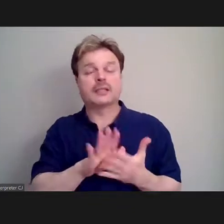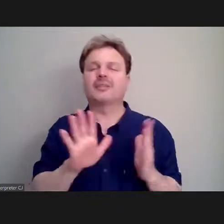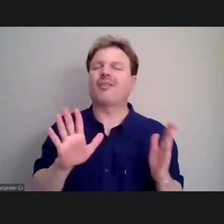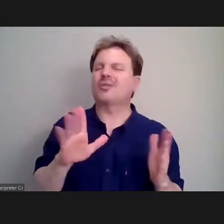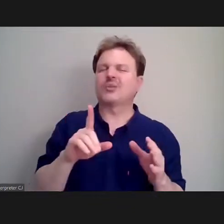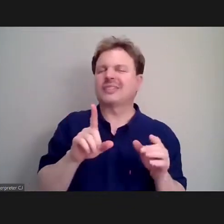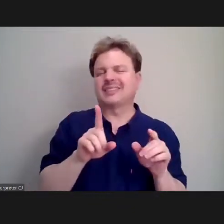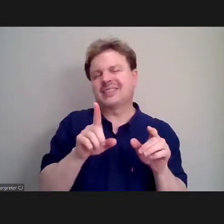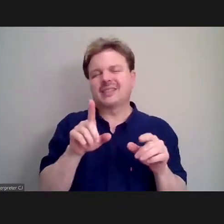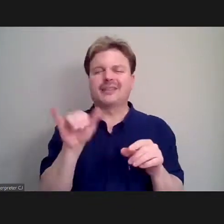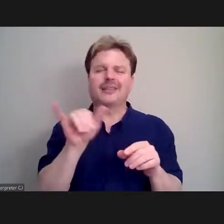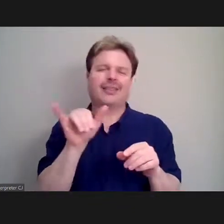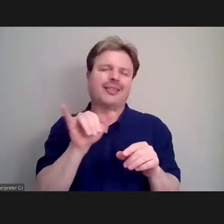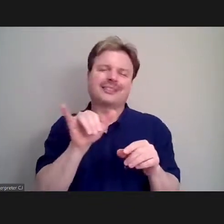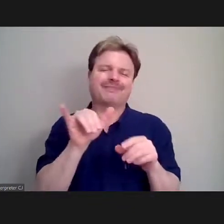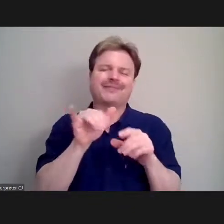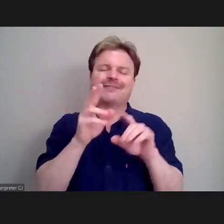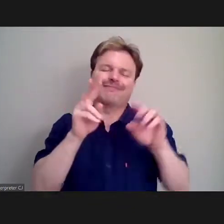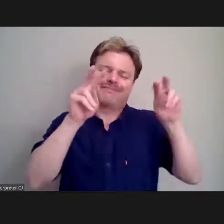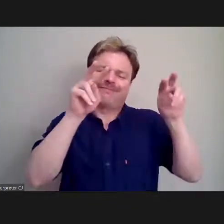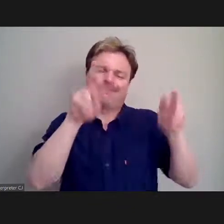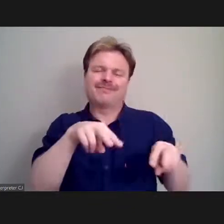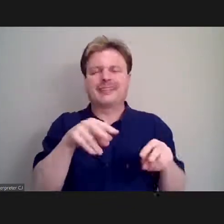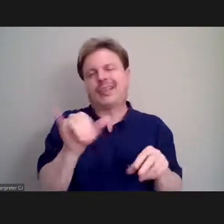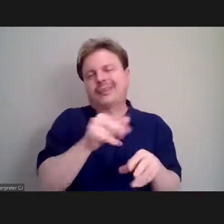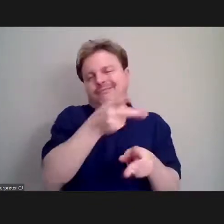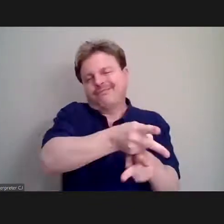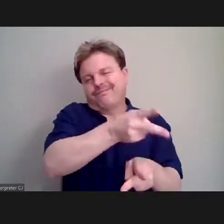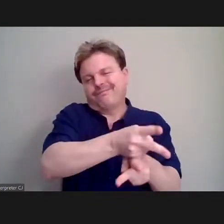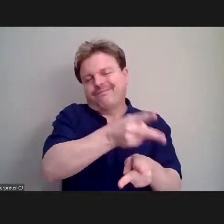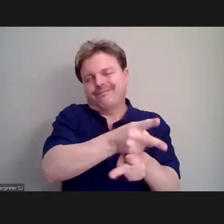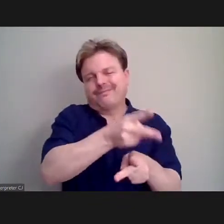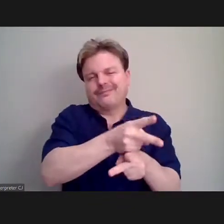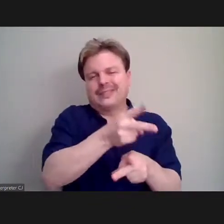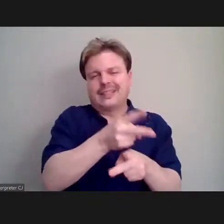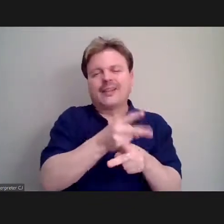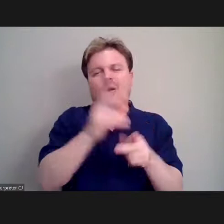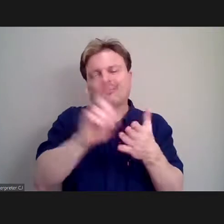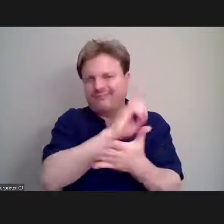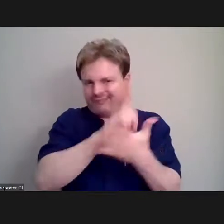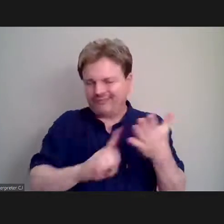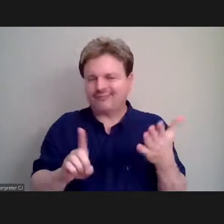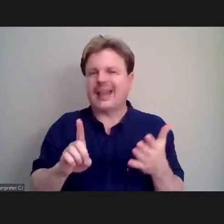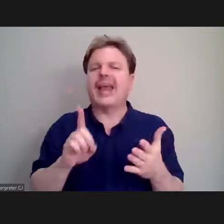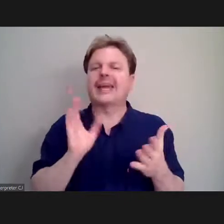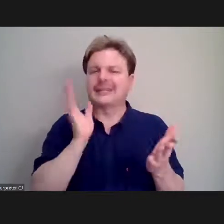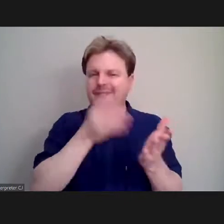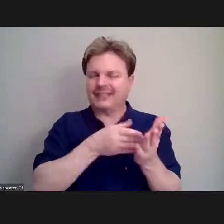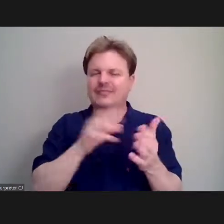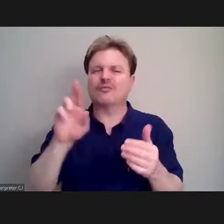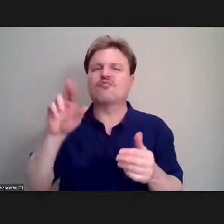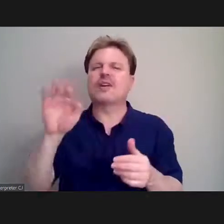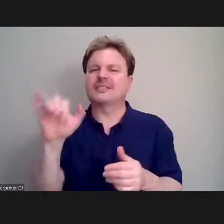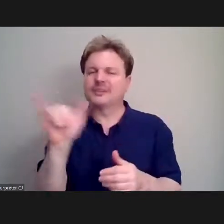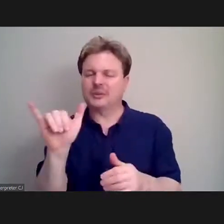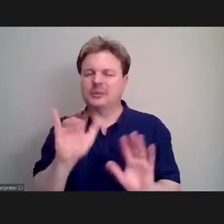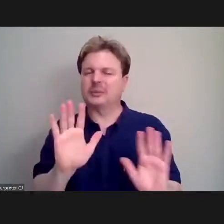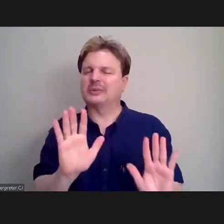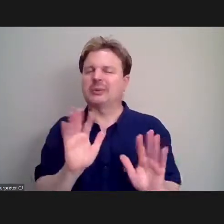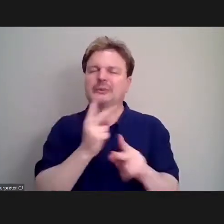and, you know, sometimes racist and ableist as well. So I want